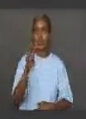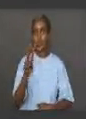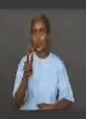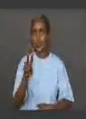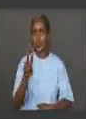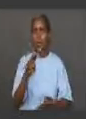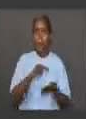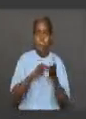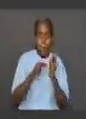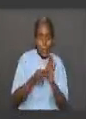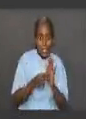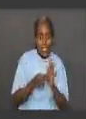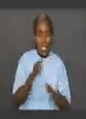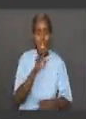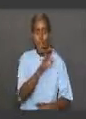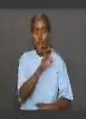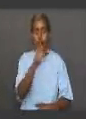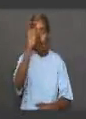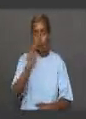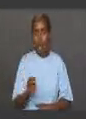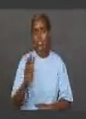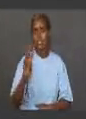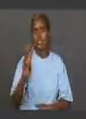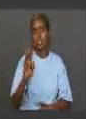2.2 meets column 6.